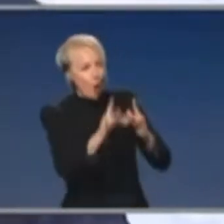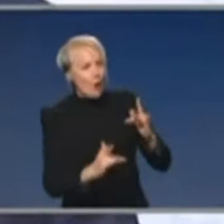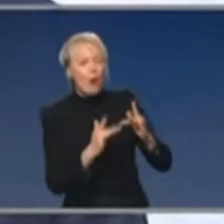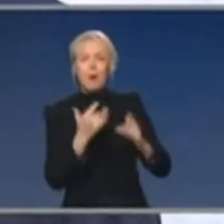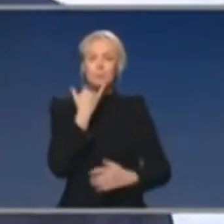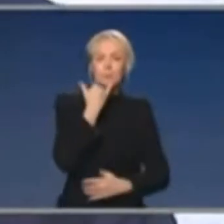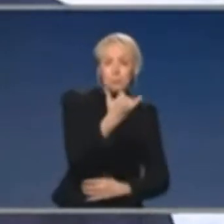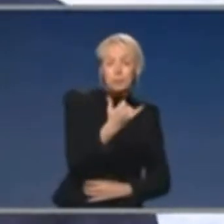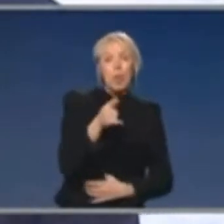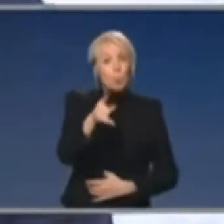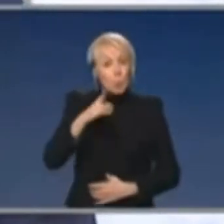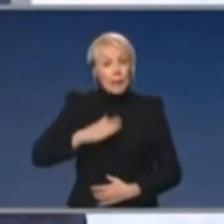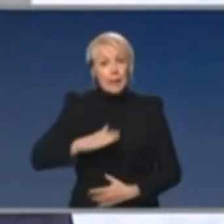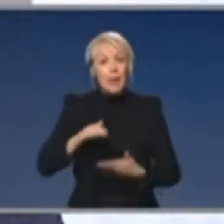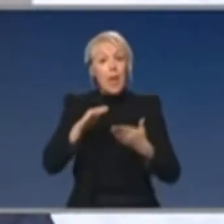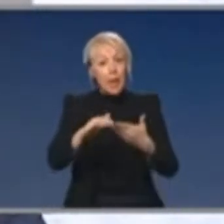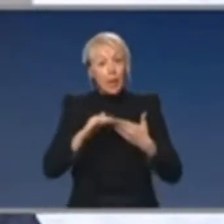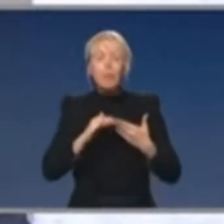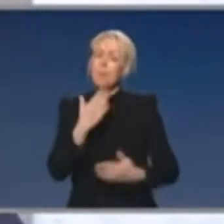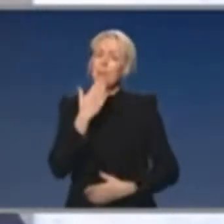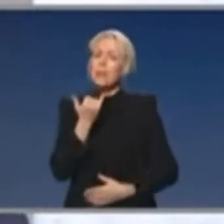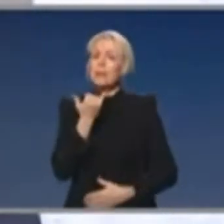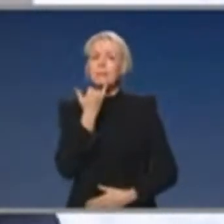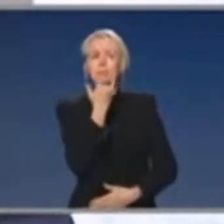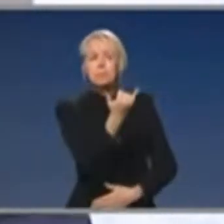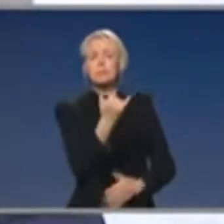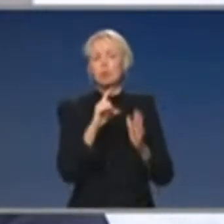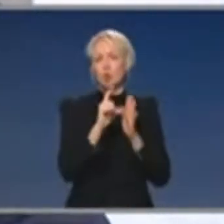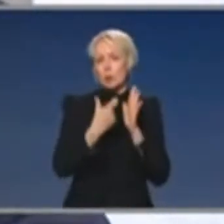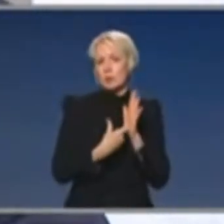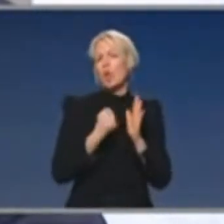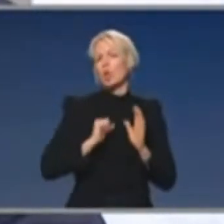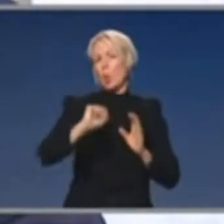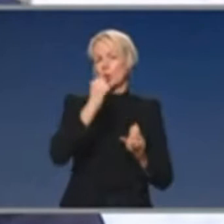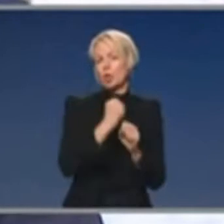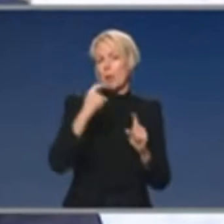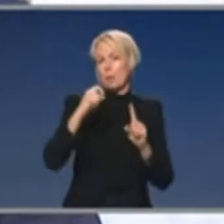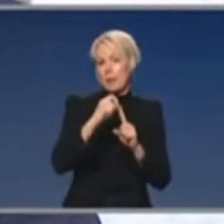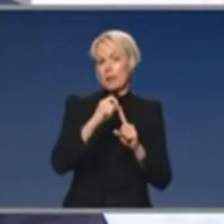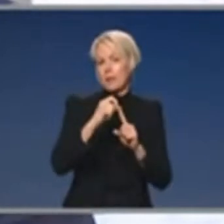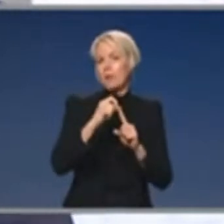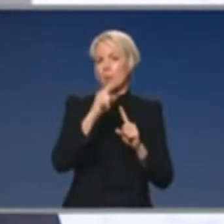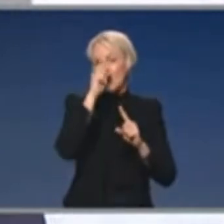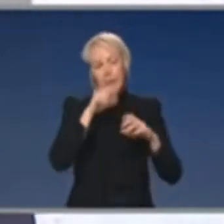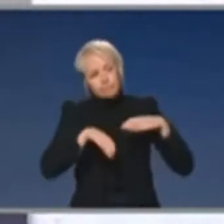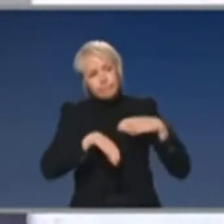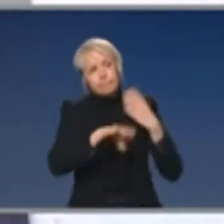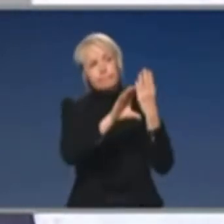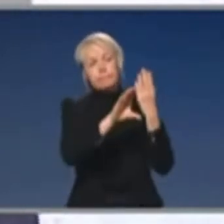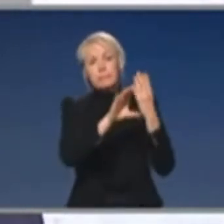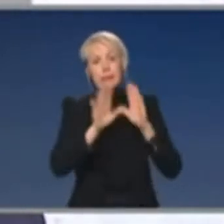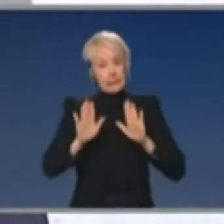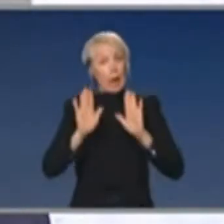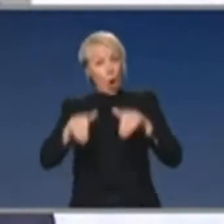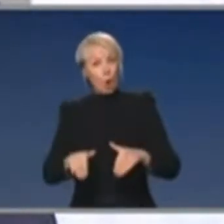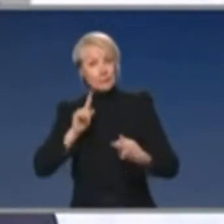help, your GP is the best place to start. Telehealth is available to you there, and so you can have an appointment from home